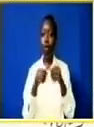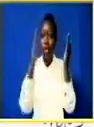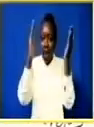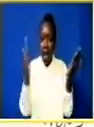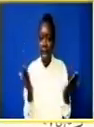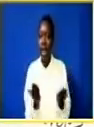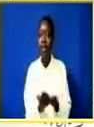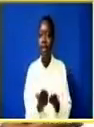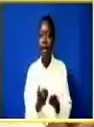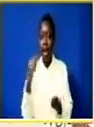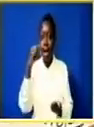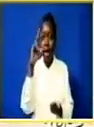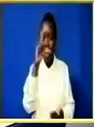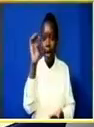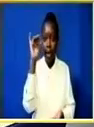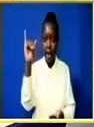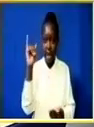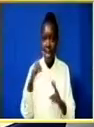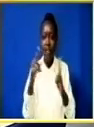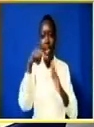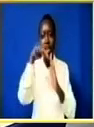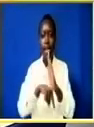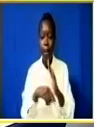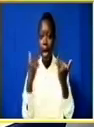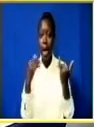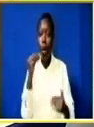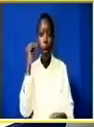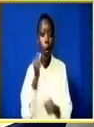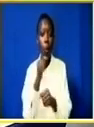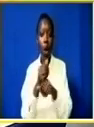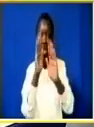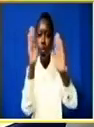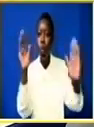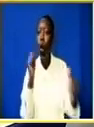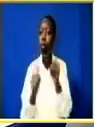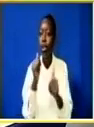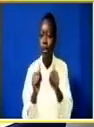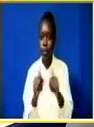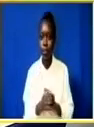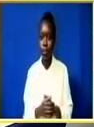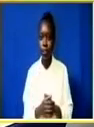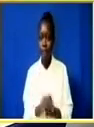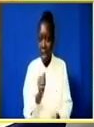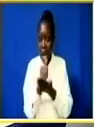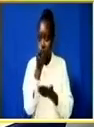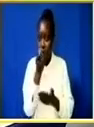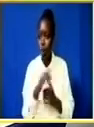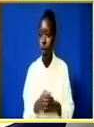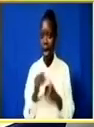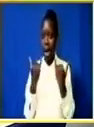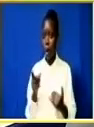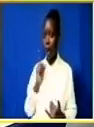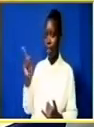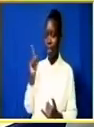deep. Okay. So, for your assignment, I'll give you first a hint. Gully erosion